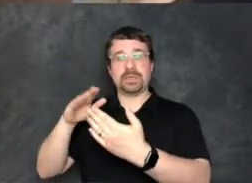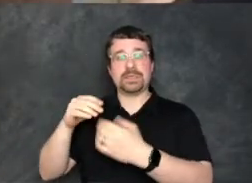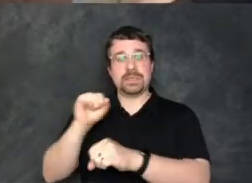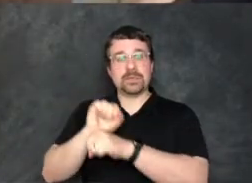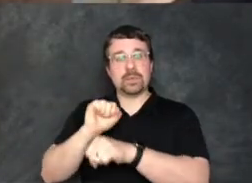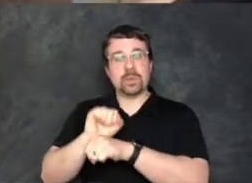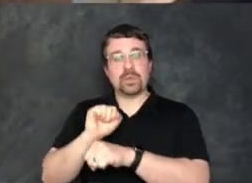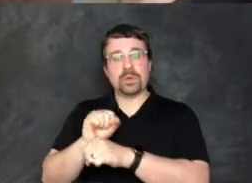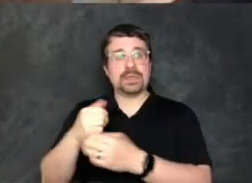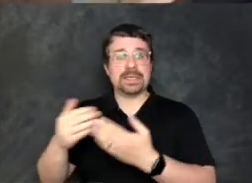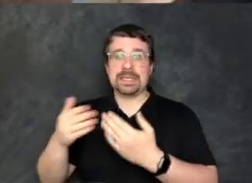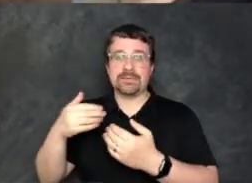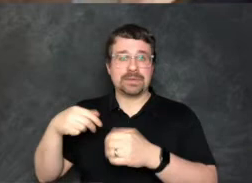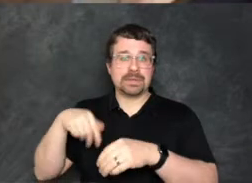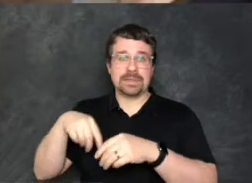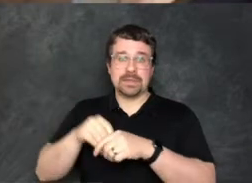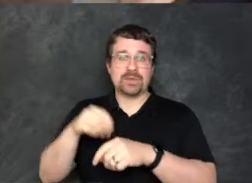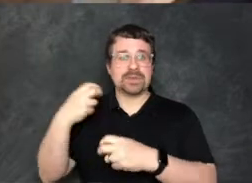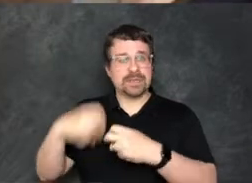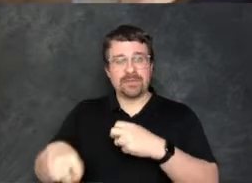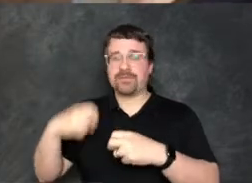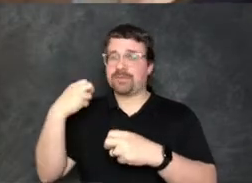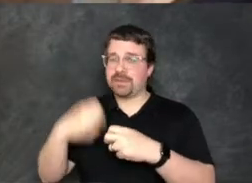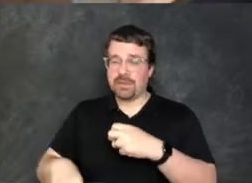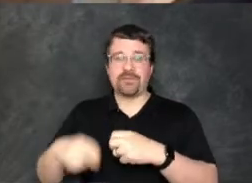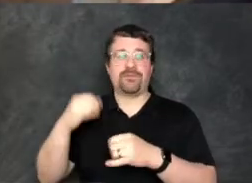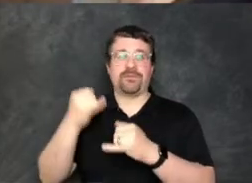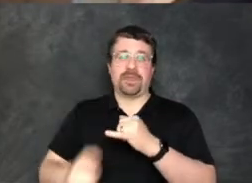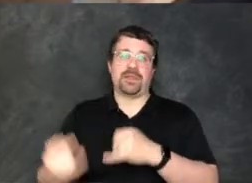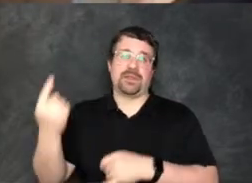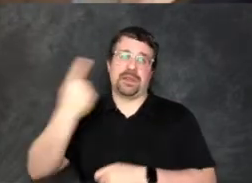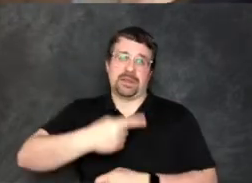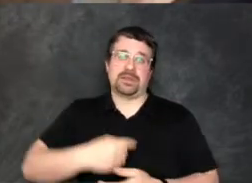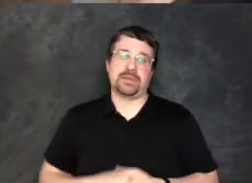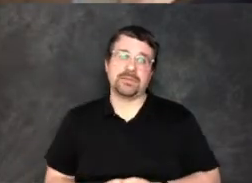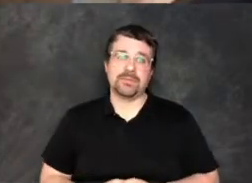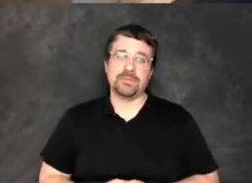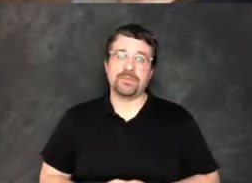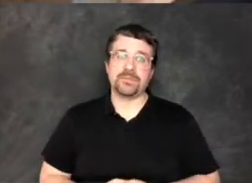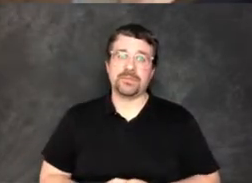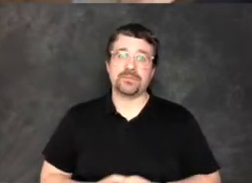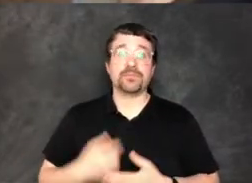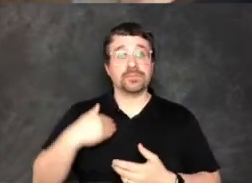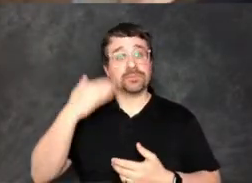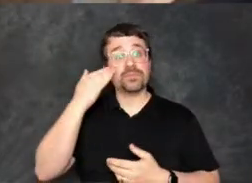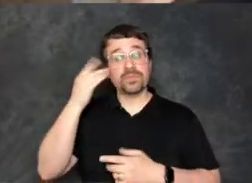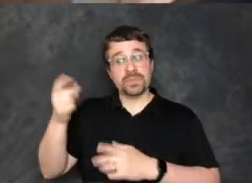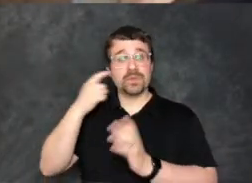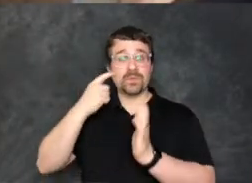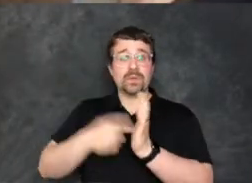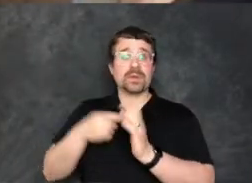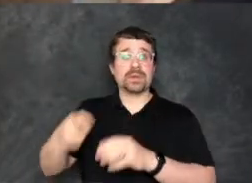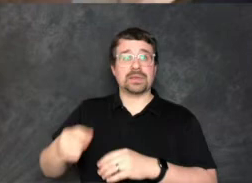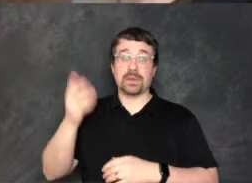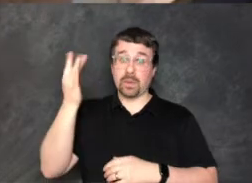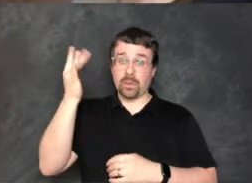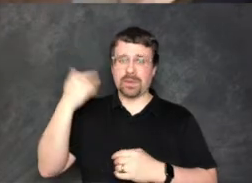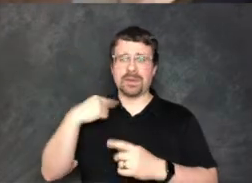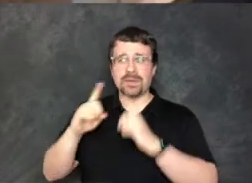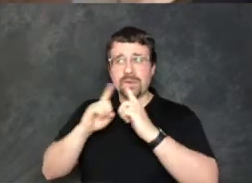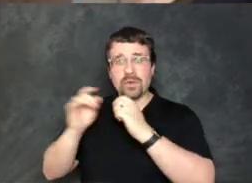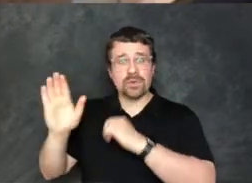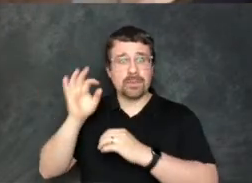revealing God's presence at work, even in those tough final days. I know